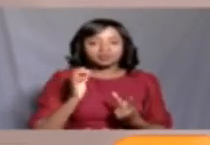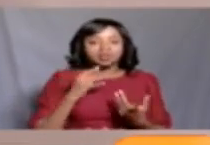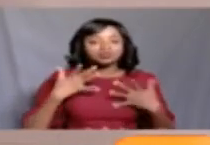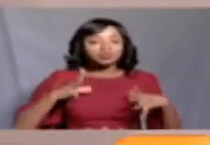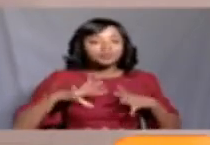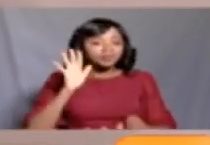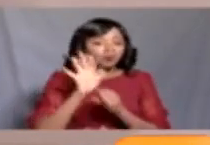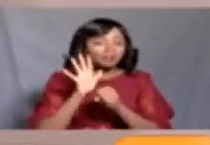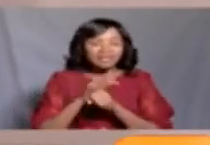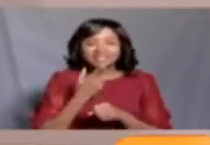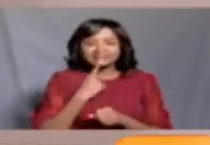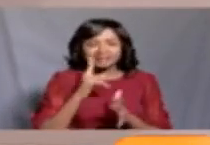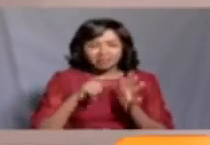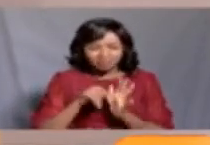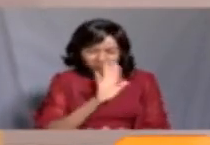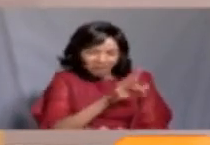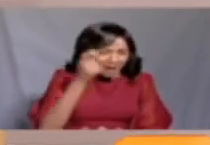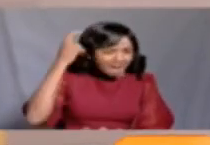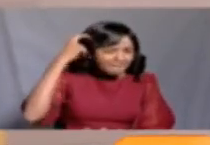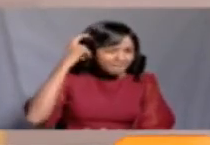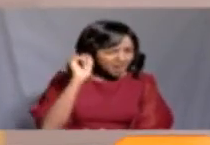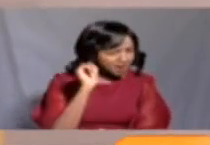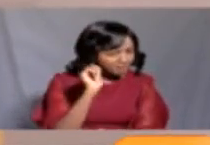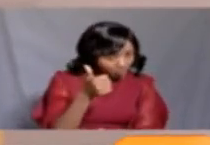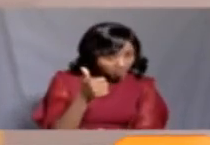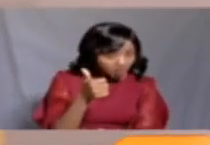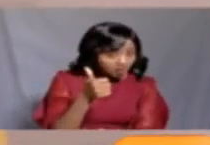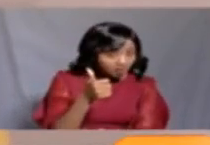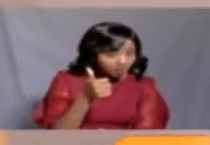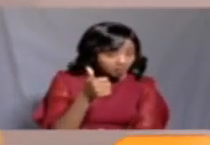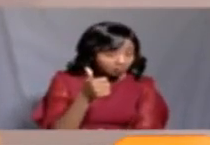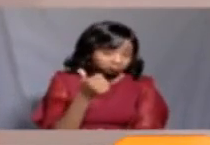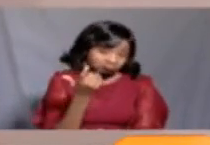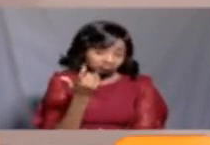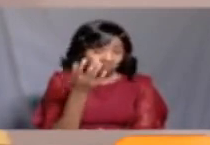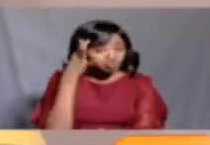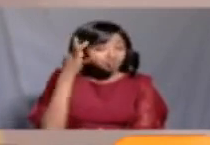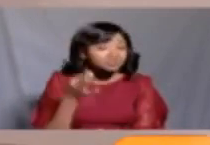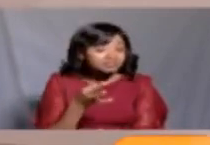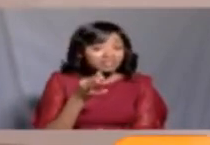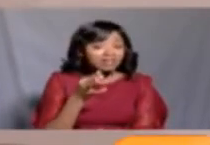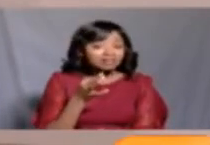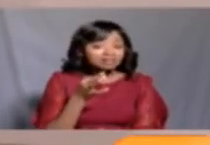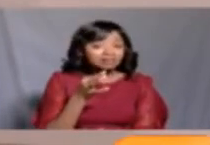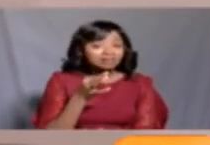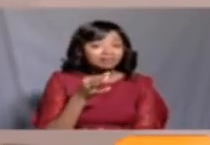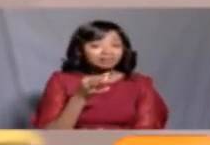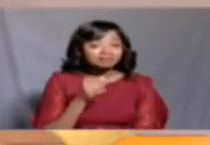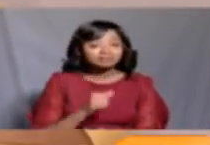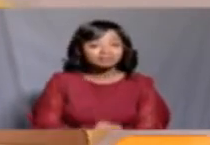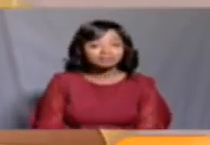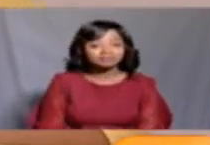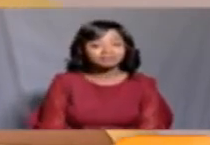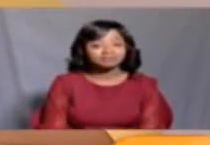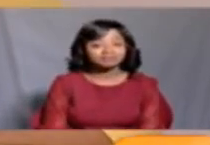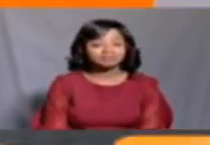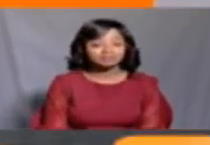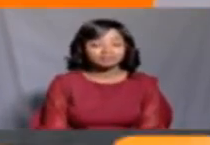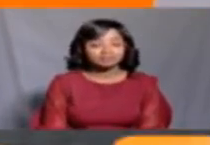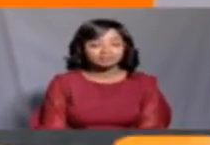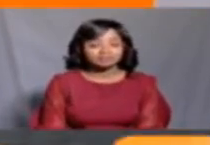argue, are they in the right frame of mind to make that decision, as opposed to abdicating it to someone else to make that for